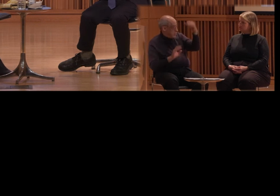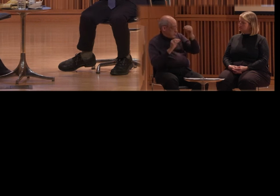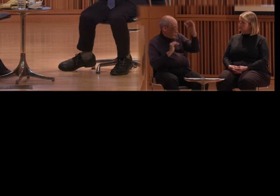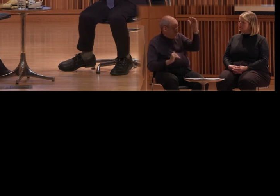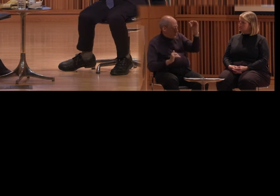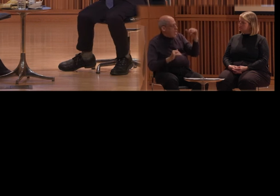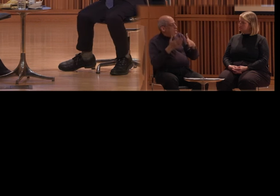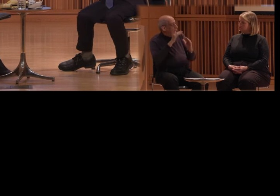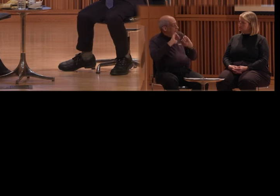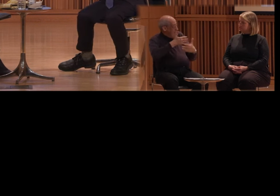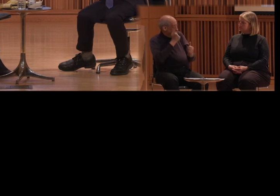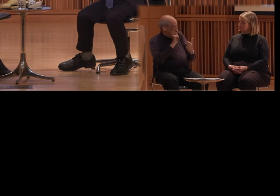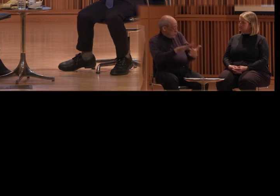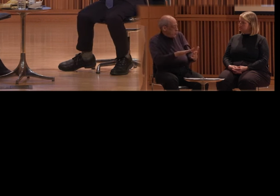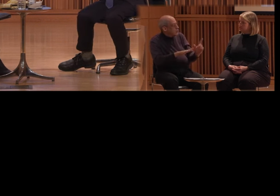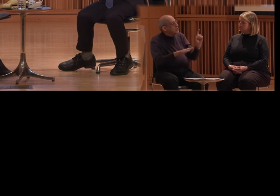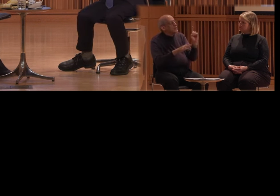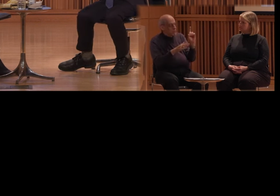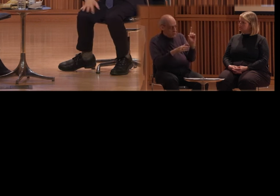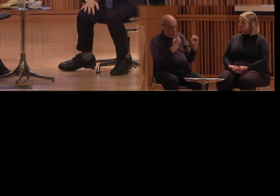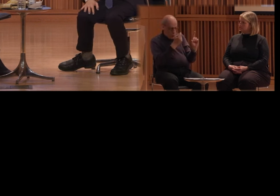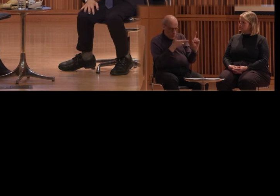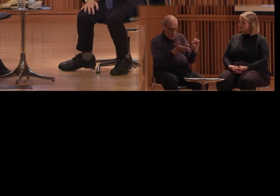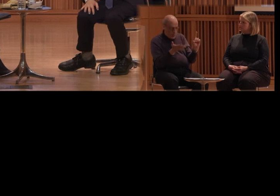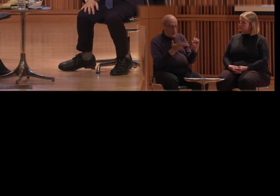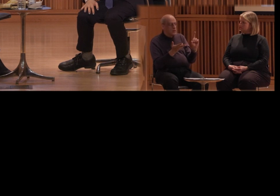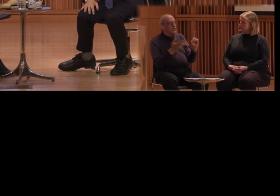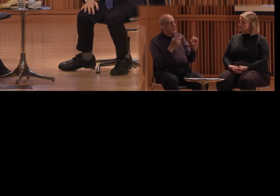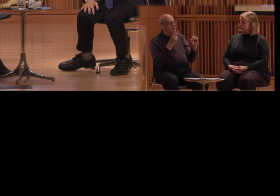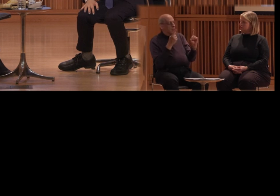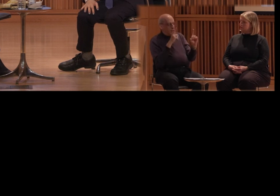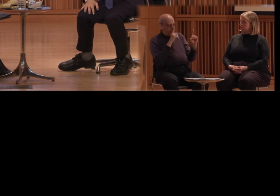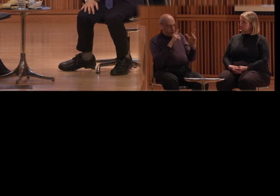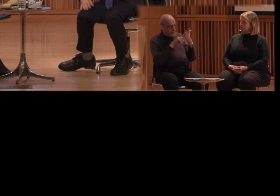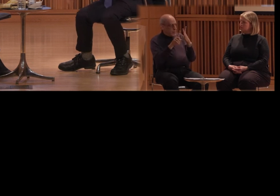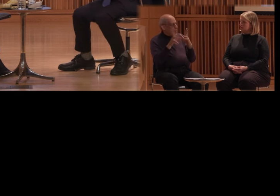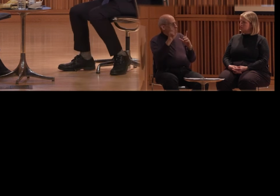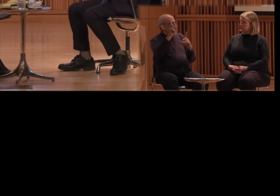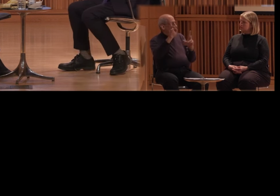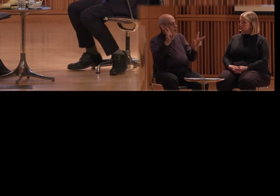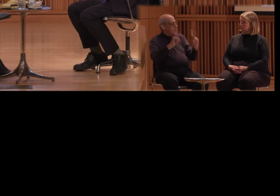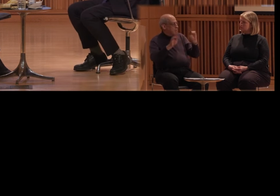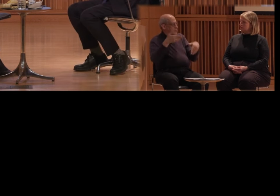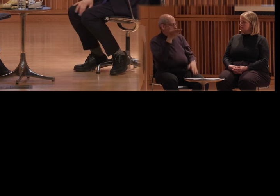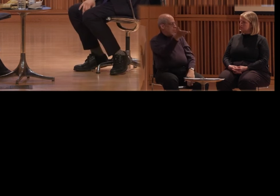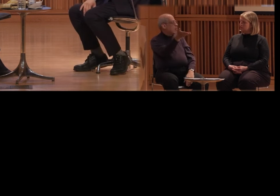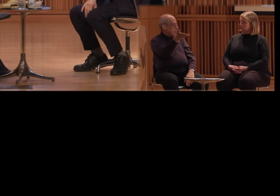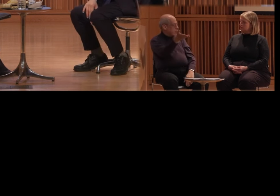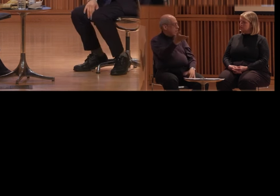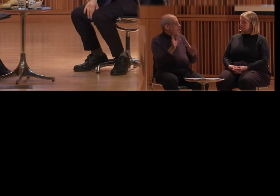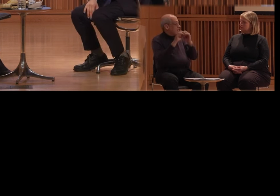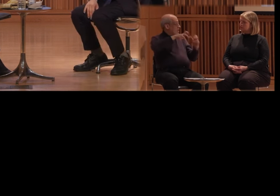best way to do that, or one big way to do that, was to look at where people work. To connect that to the